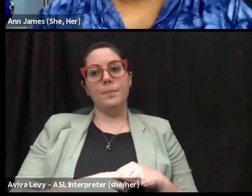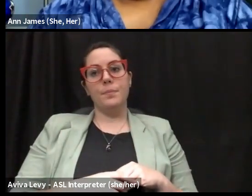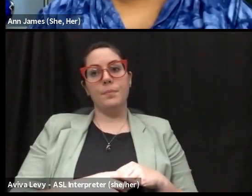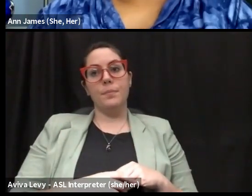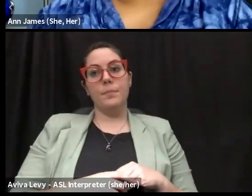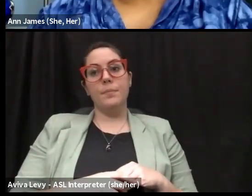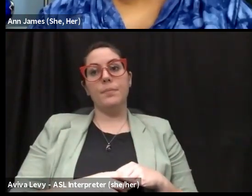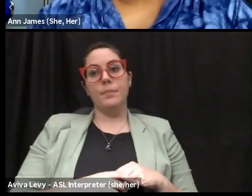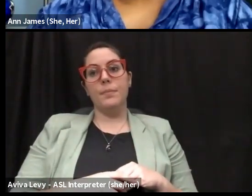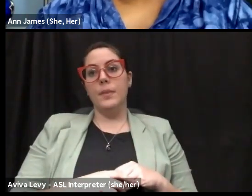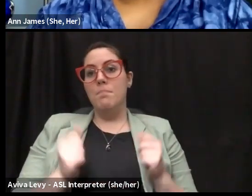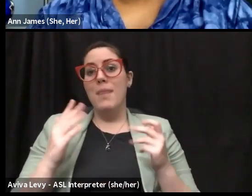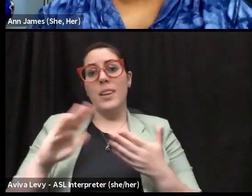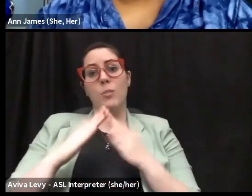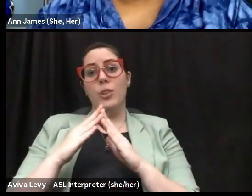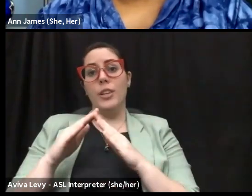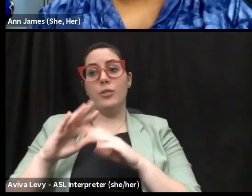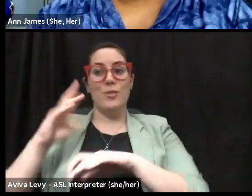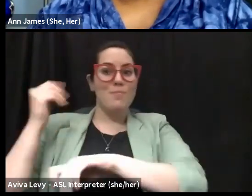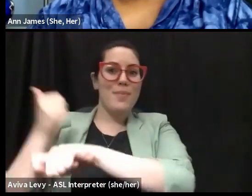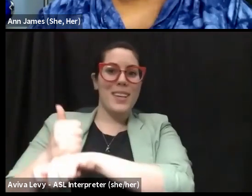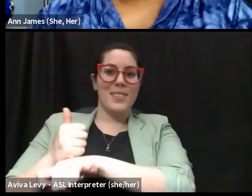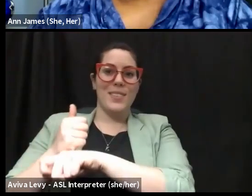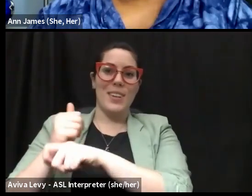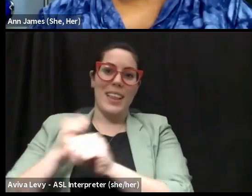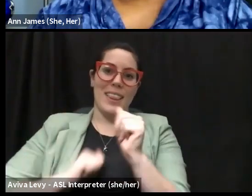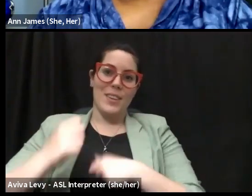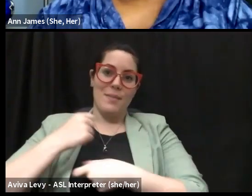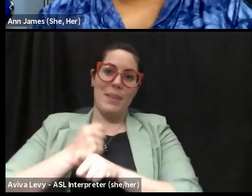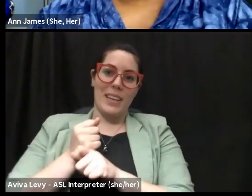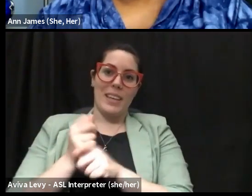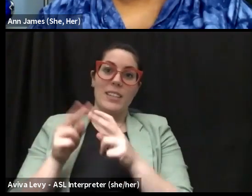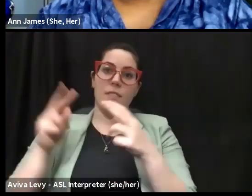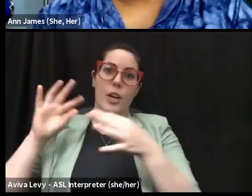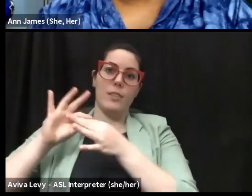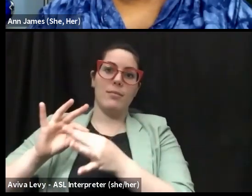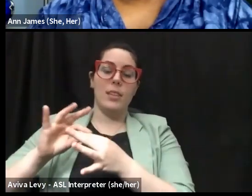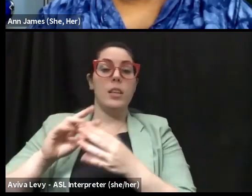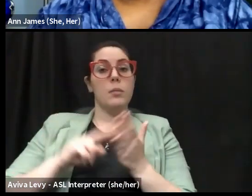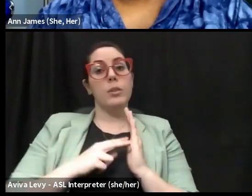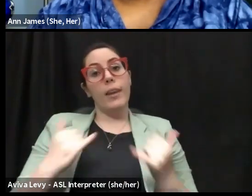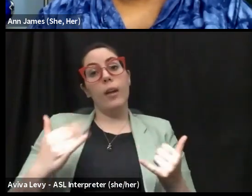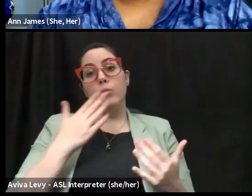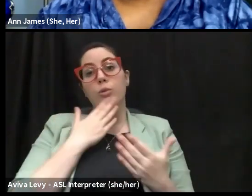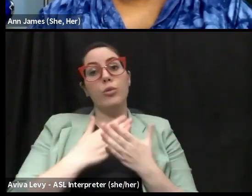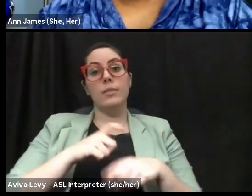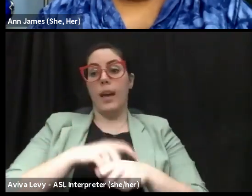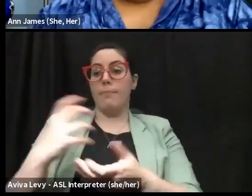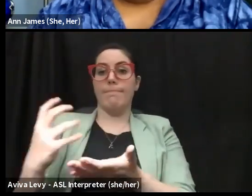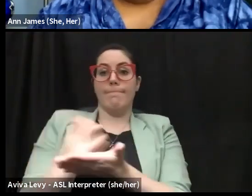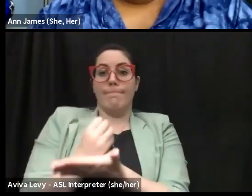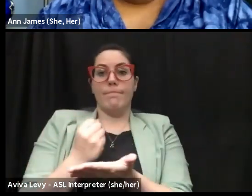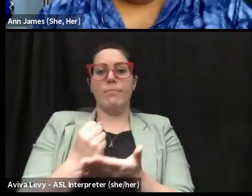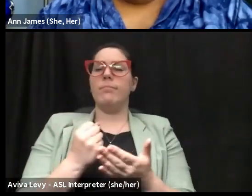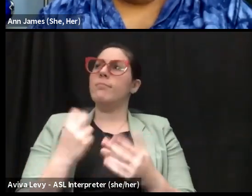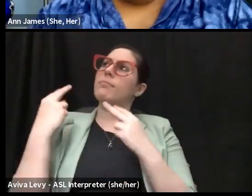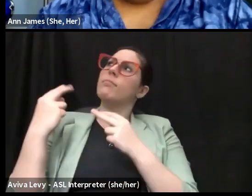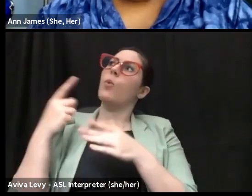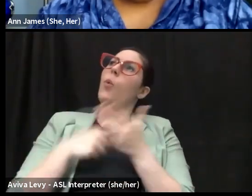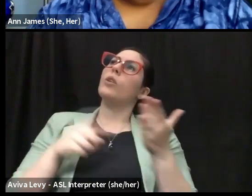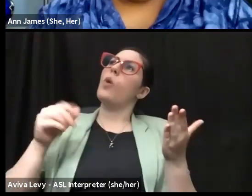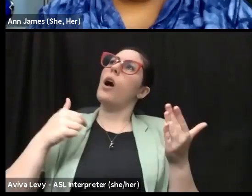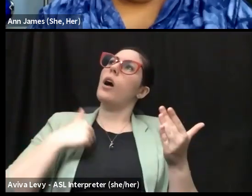making. And so I think in this time, it's a brilliant chance to say, what do I really want to do? What's important to